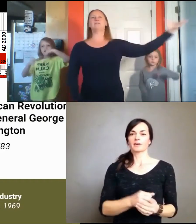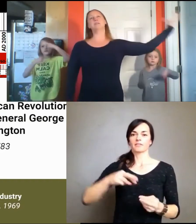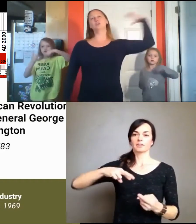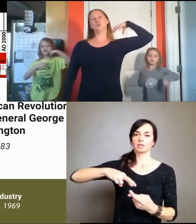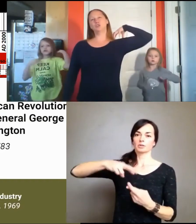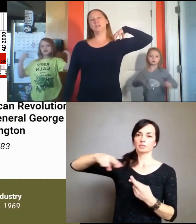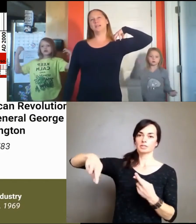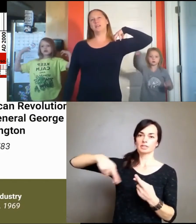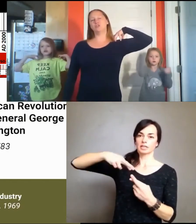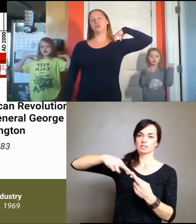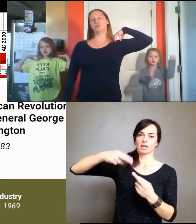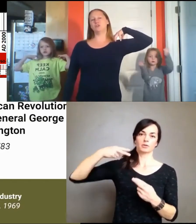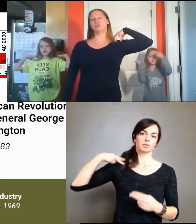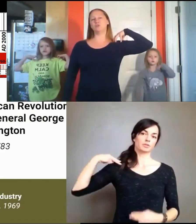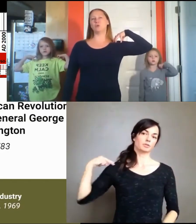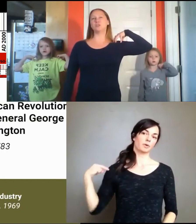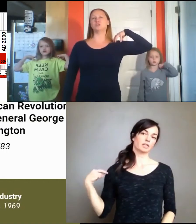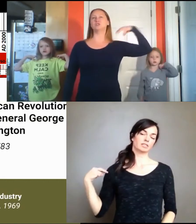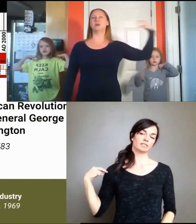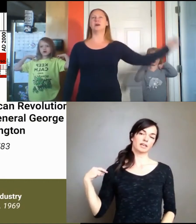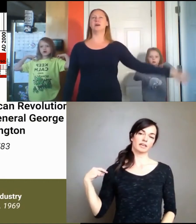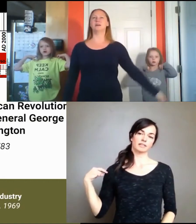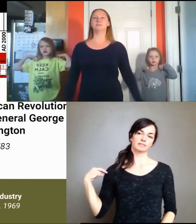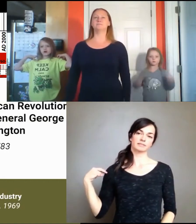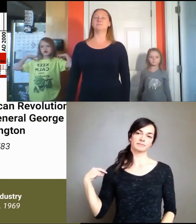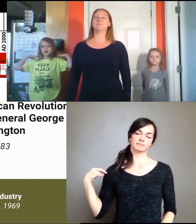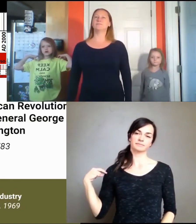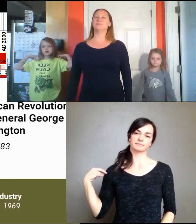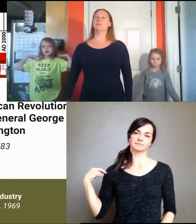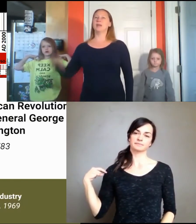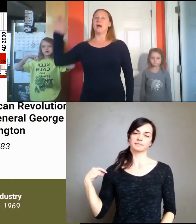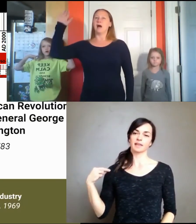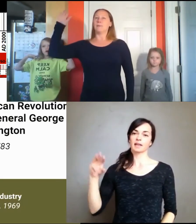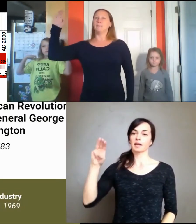American Revolution and General George Washington.